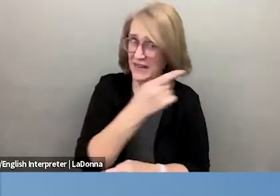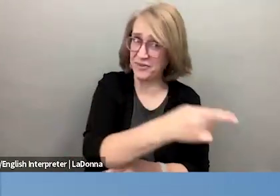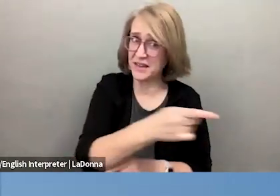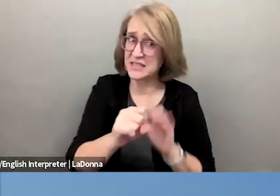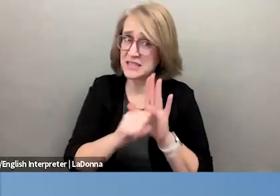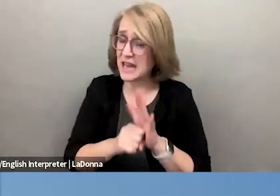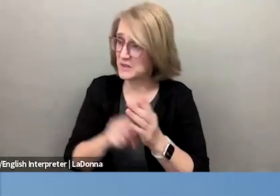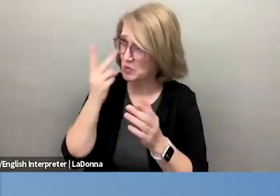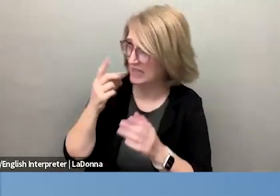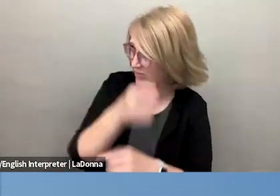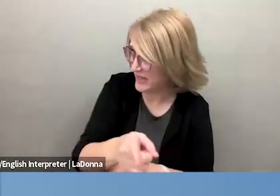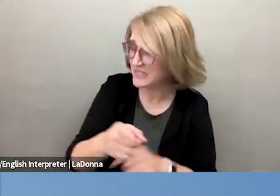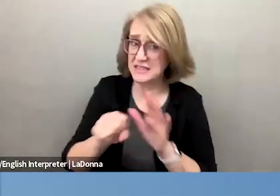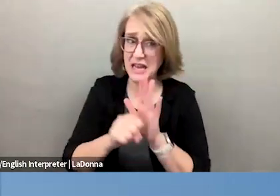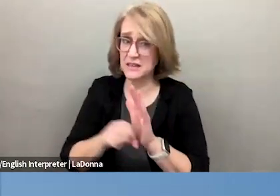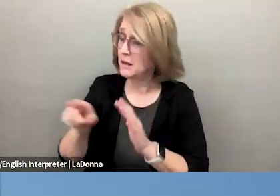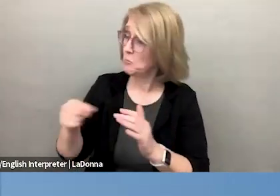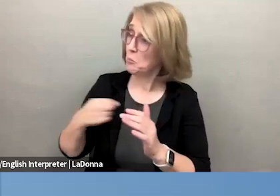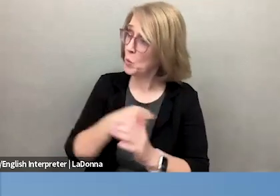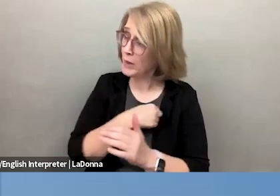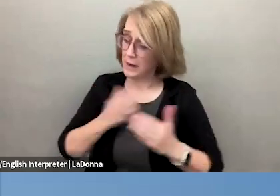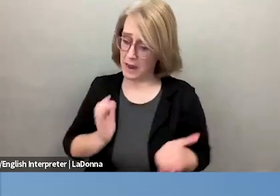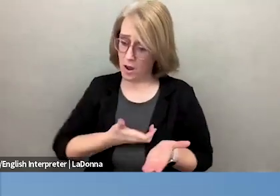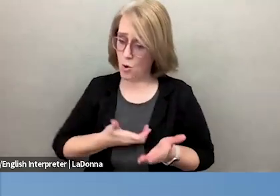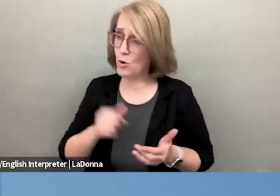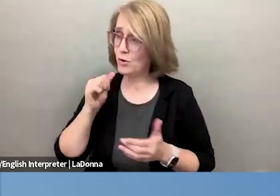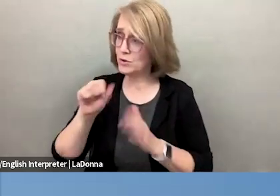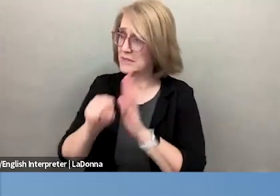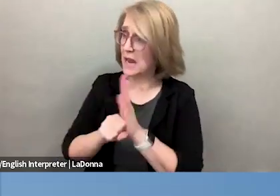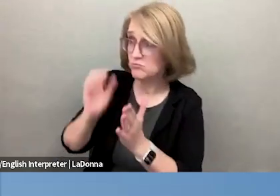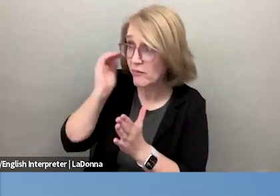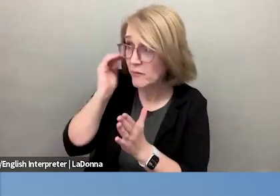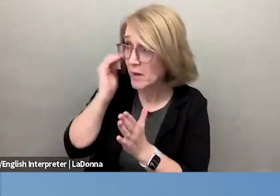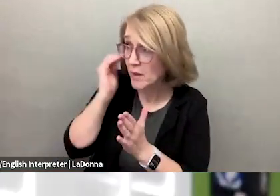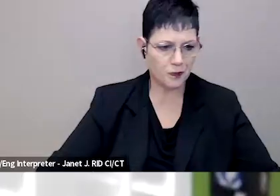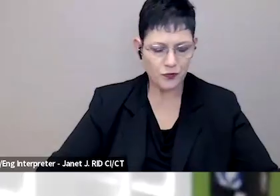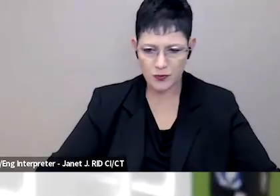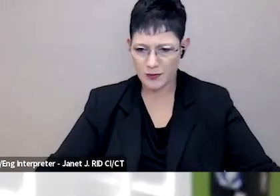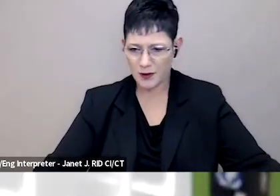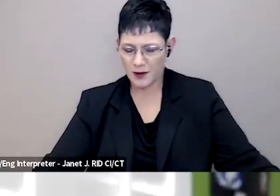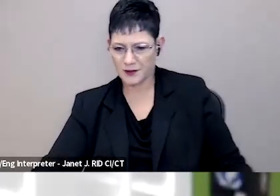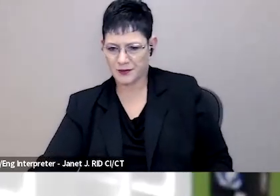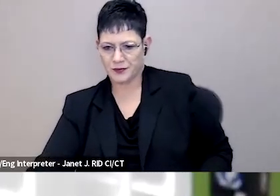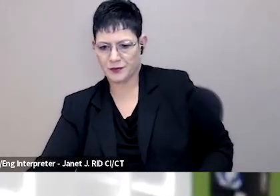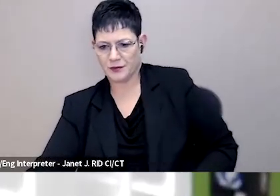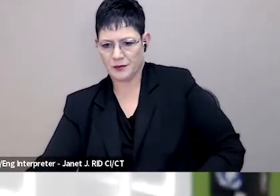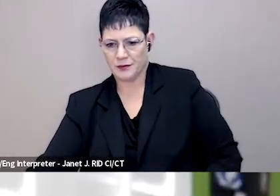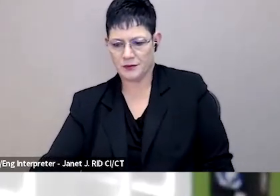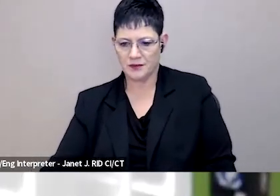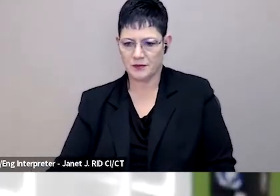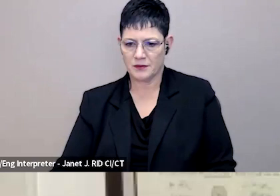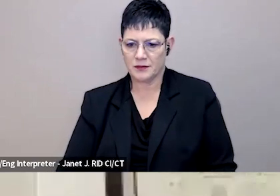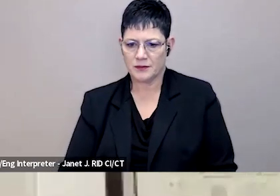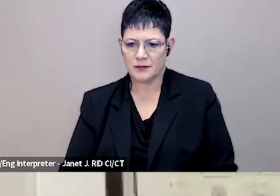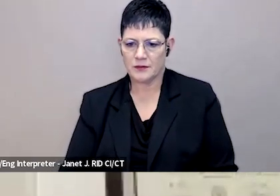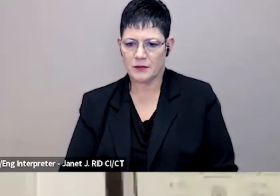and, making sure your state or other states know about that. Yeah. Right. And All I right, think there's- Jody. Oh, go ahead, Jason. Sorry. I was